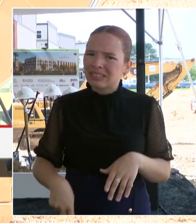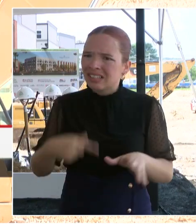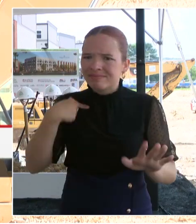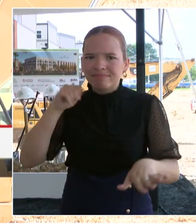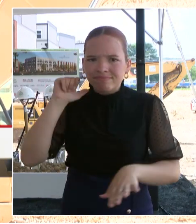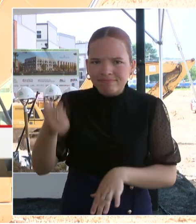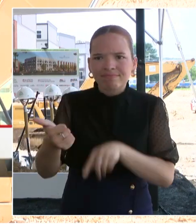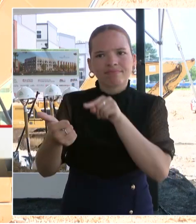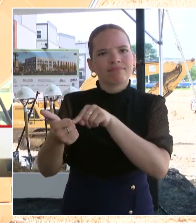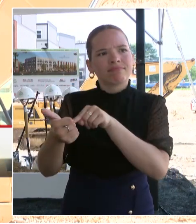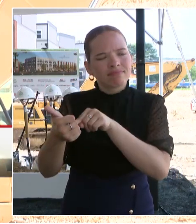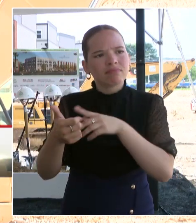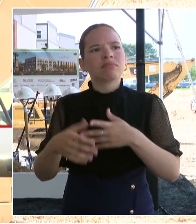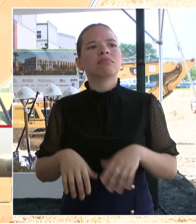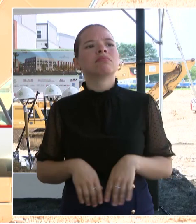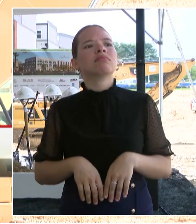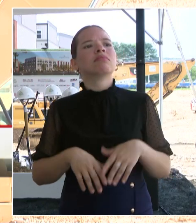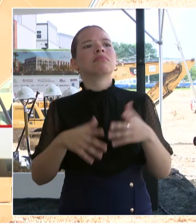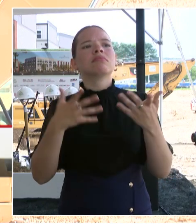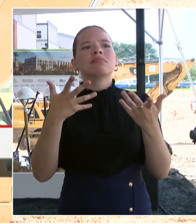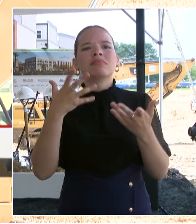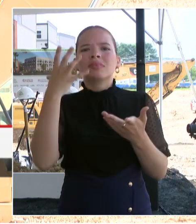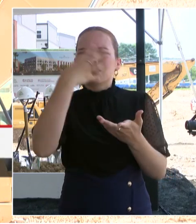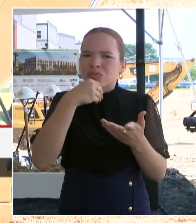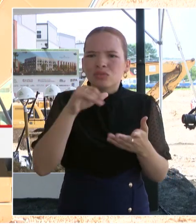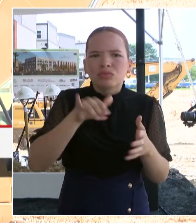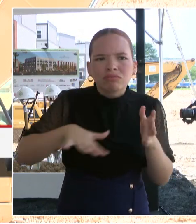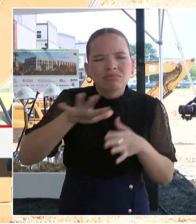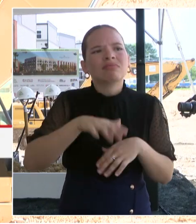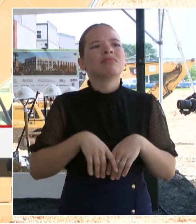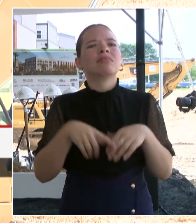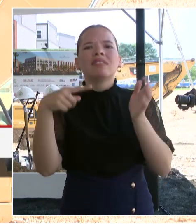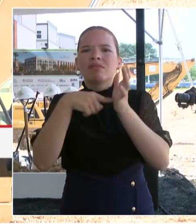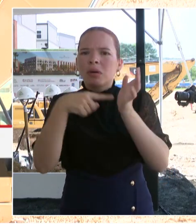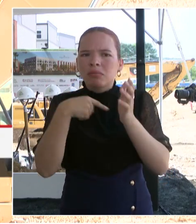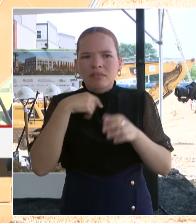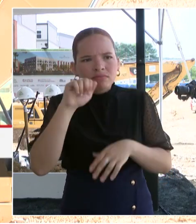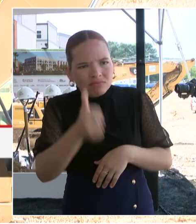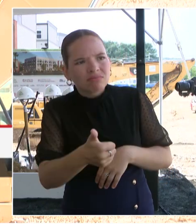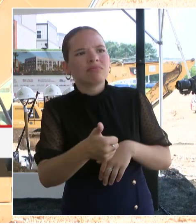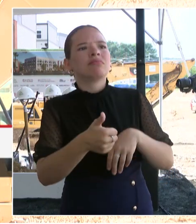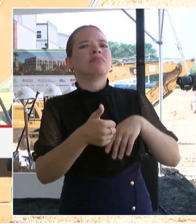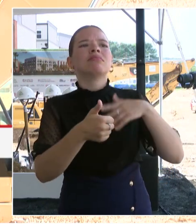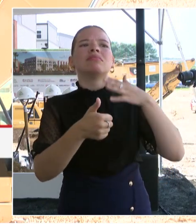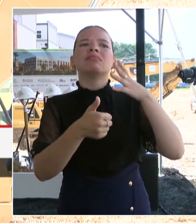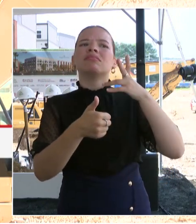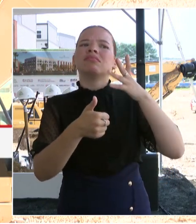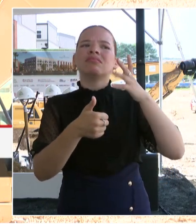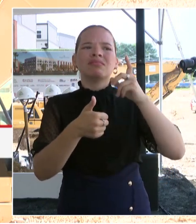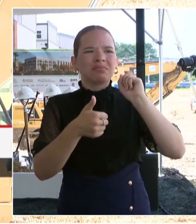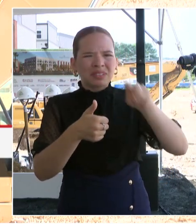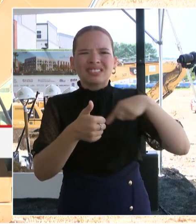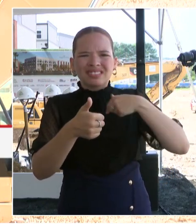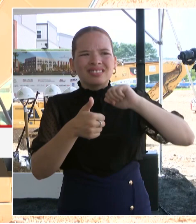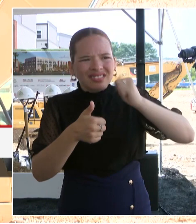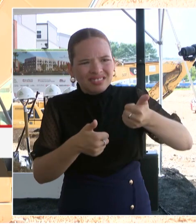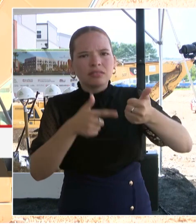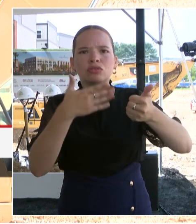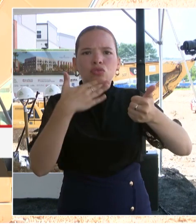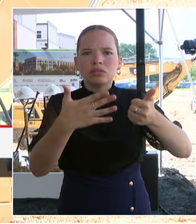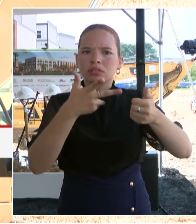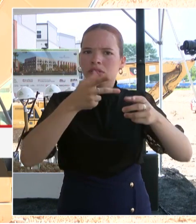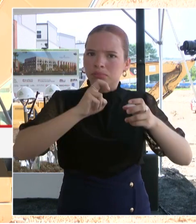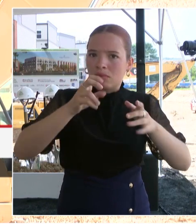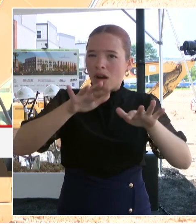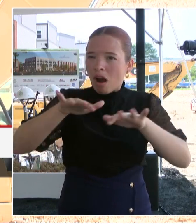that. Almost a year ago, we stood right behind us when the mayor launched her Black Homeownership Initiative, where